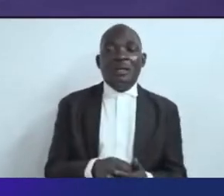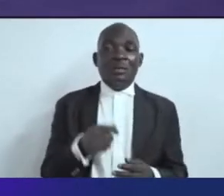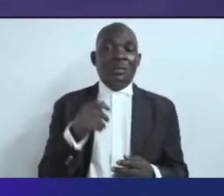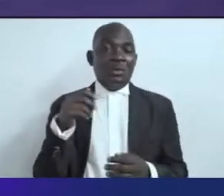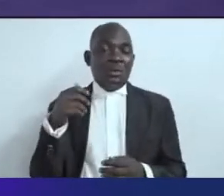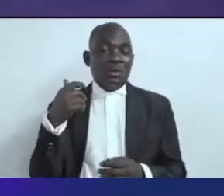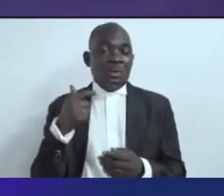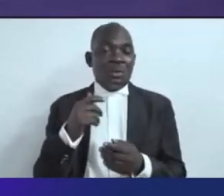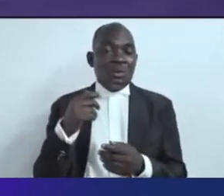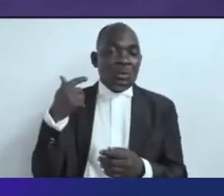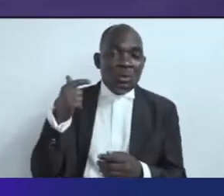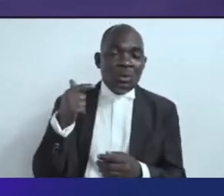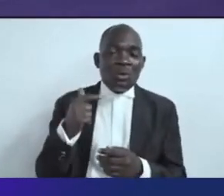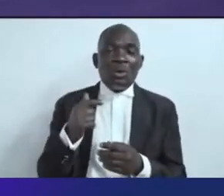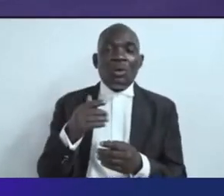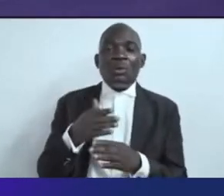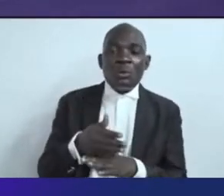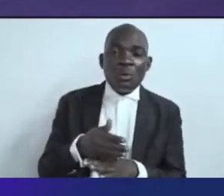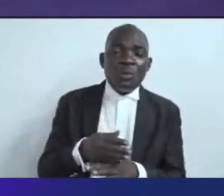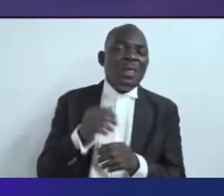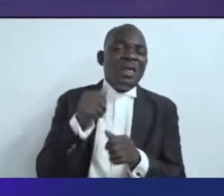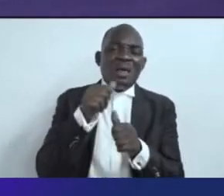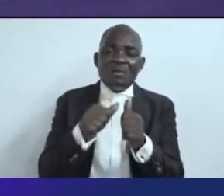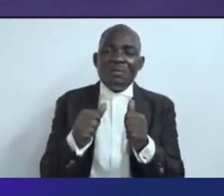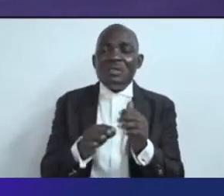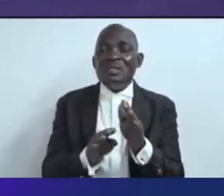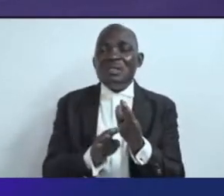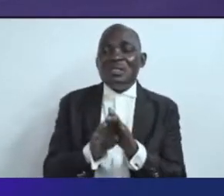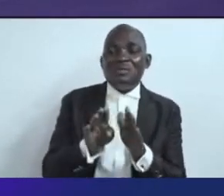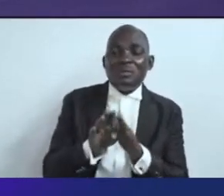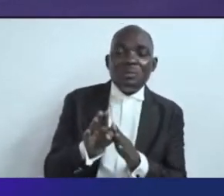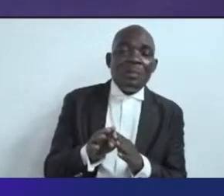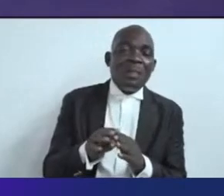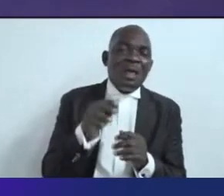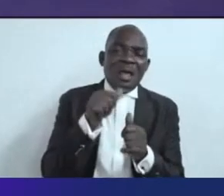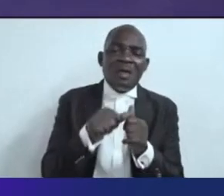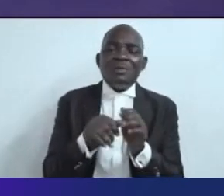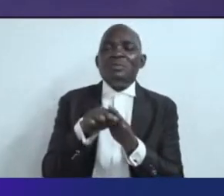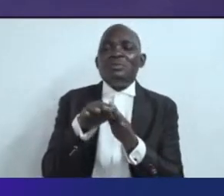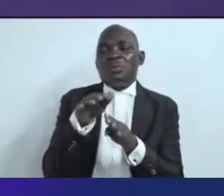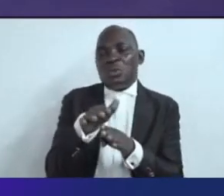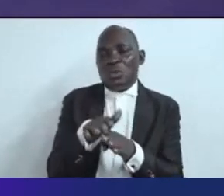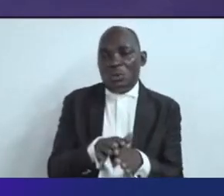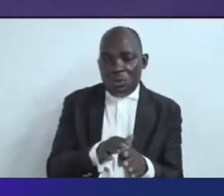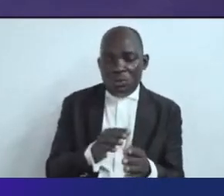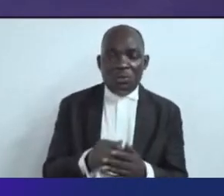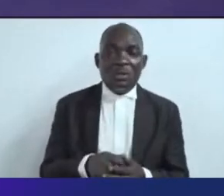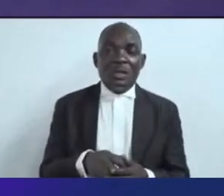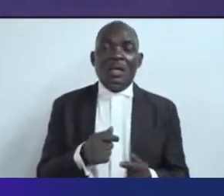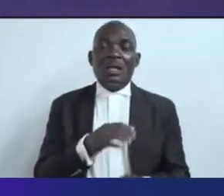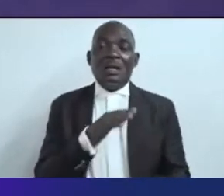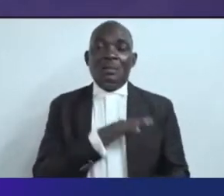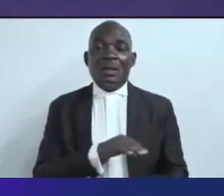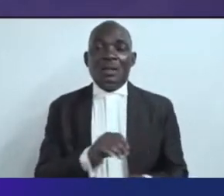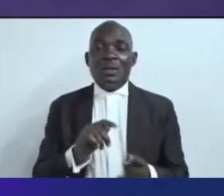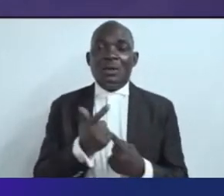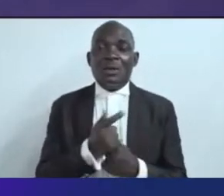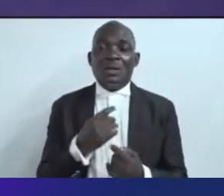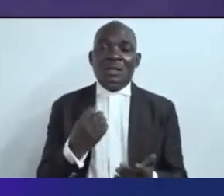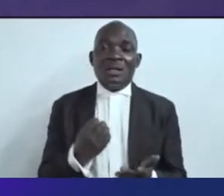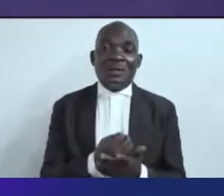down, global disinflation is down, the developments there will inure to the benefit of our domestic